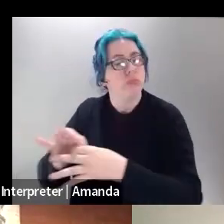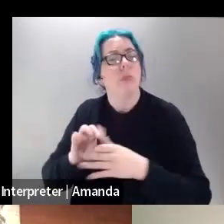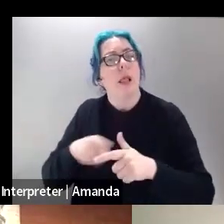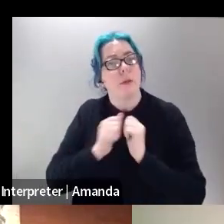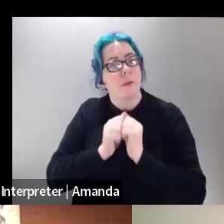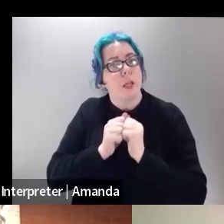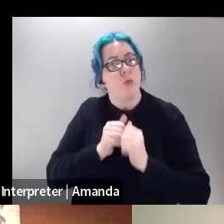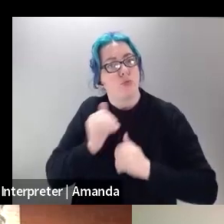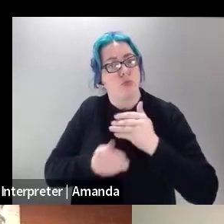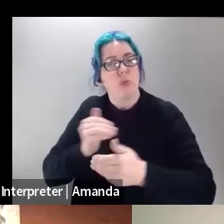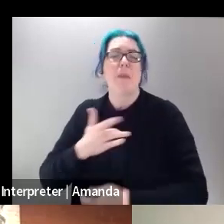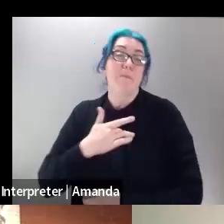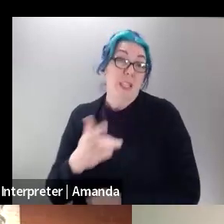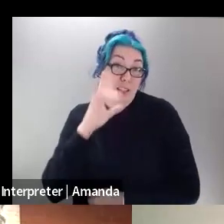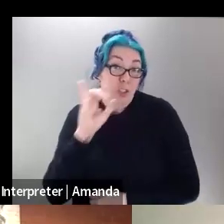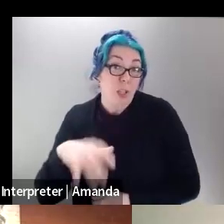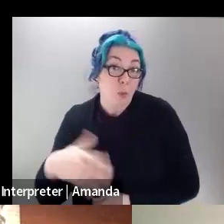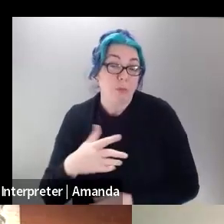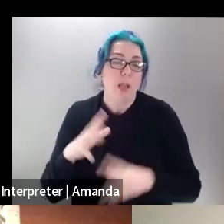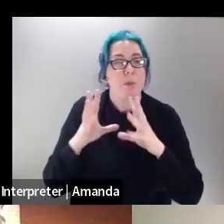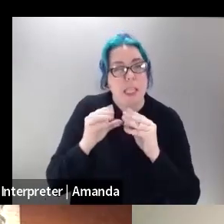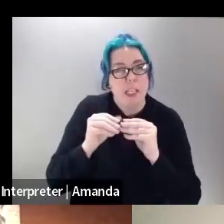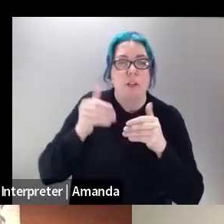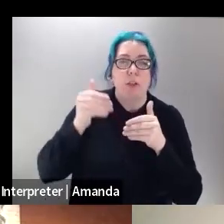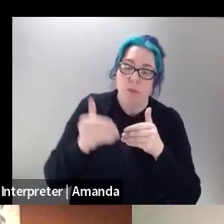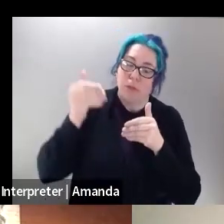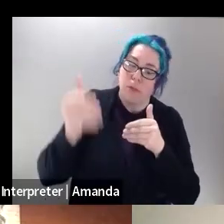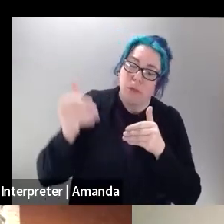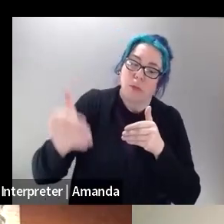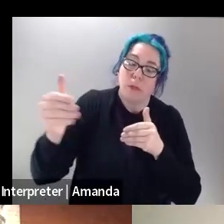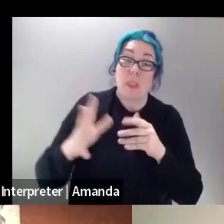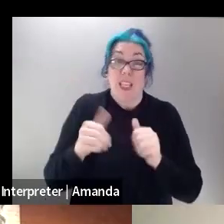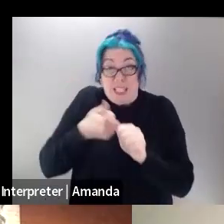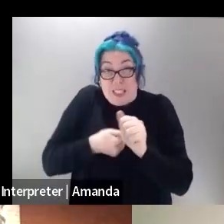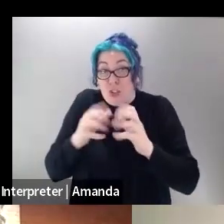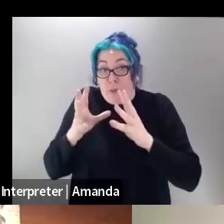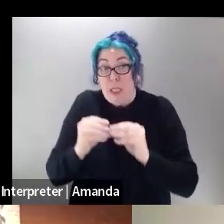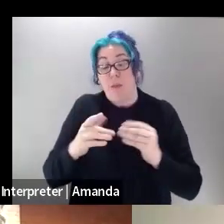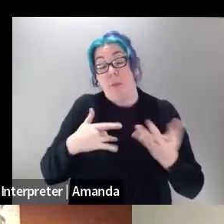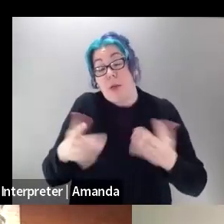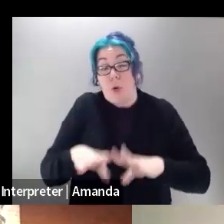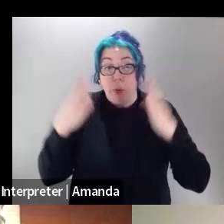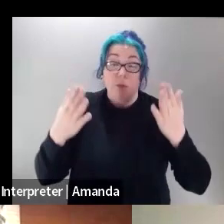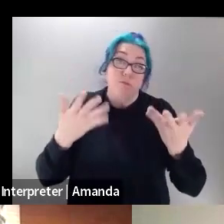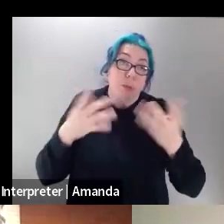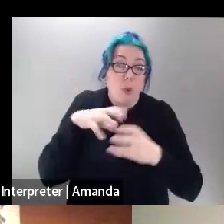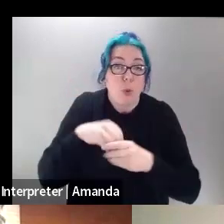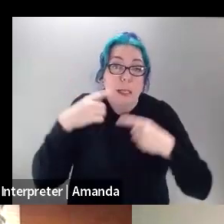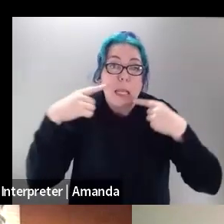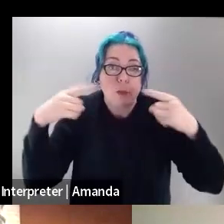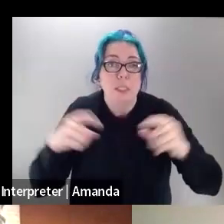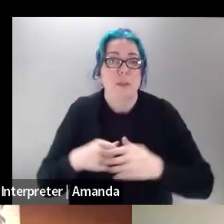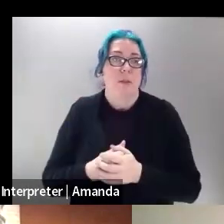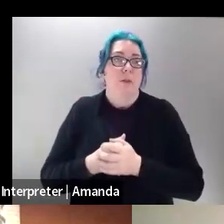meeting format with a list of announcements, with some speeches by various people in charge in